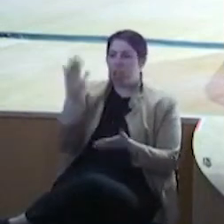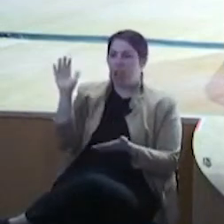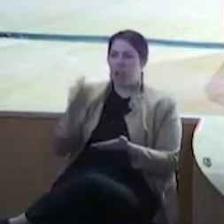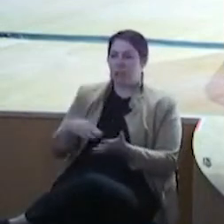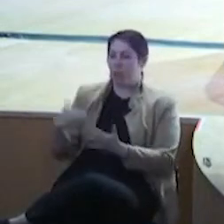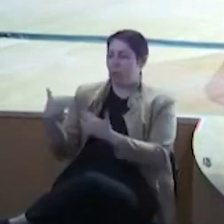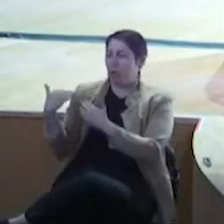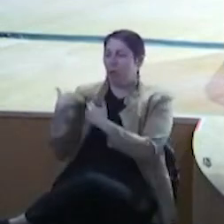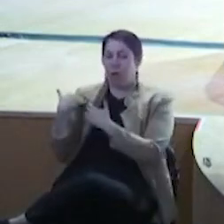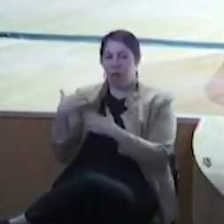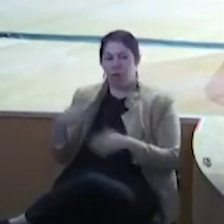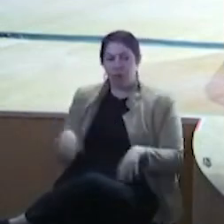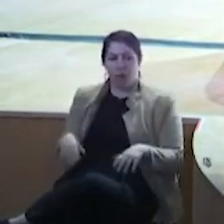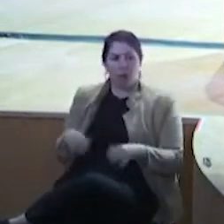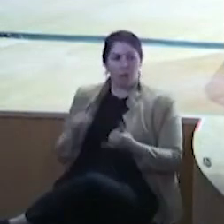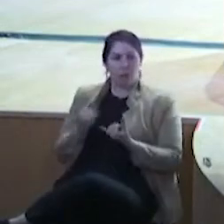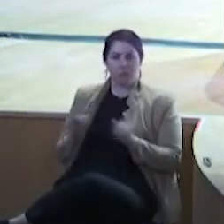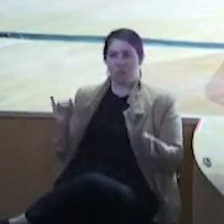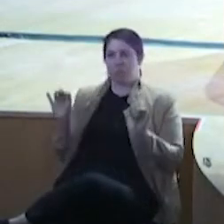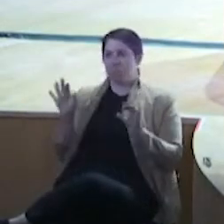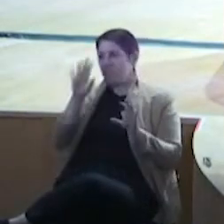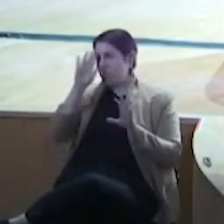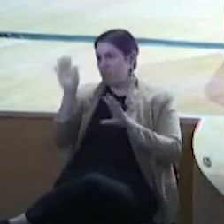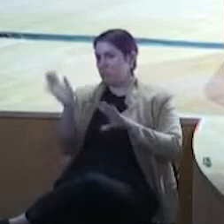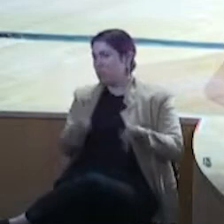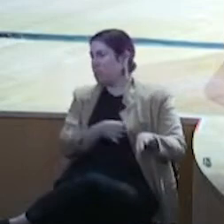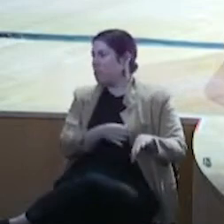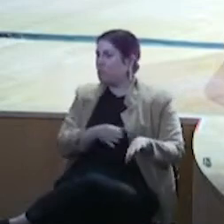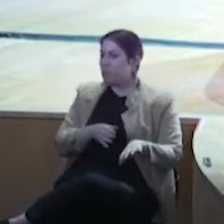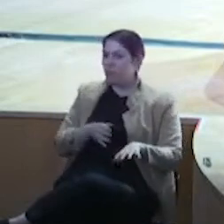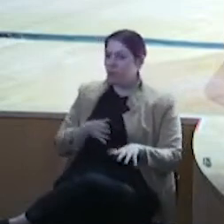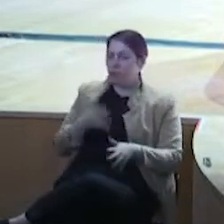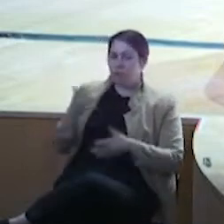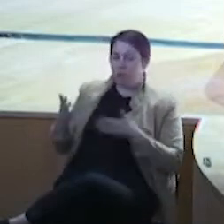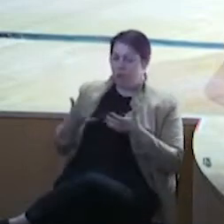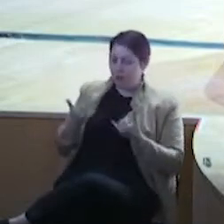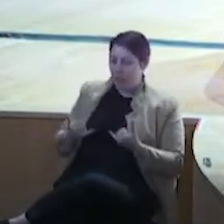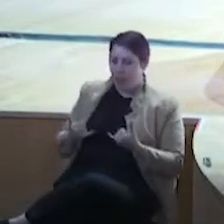their consumerism, we are further being encroached upon.